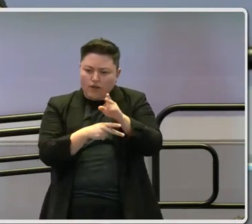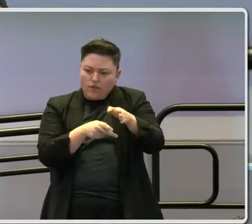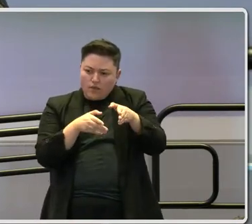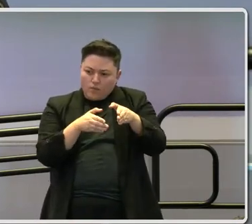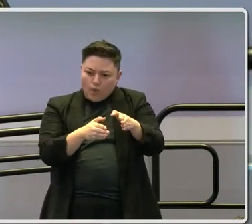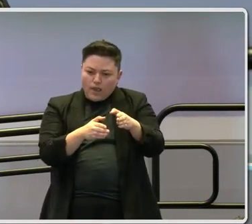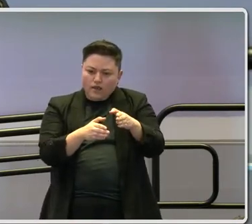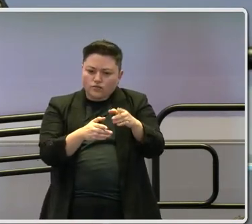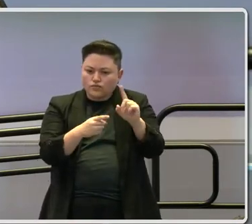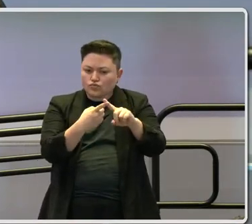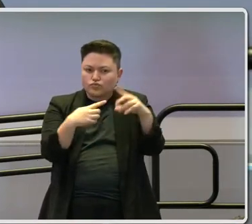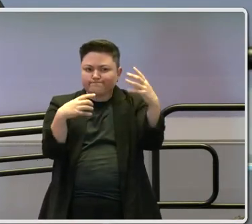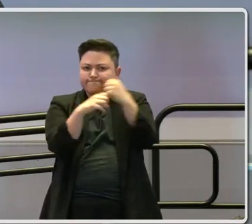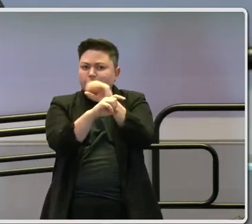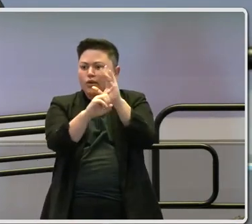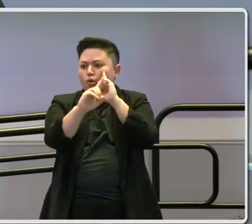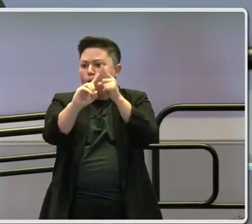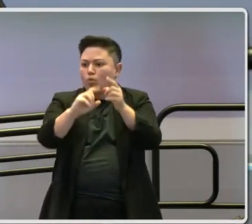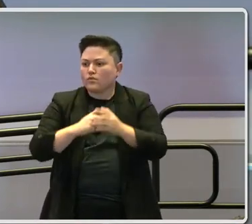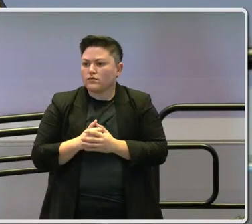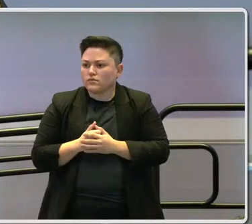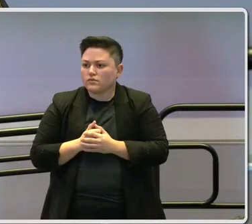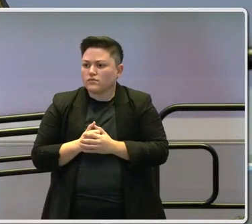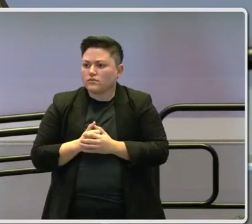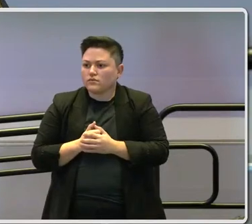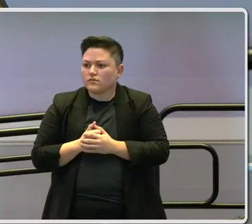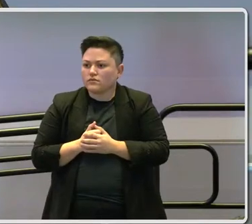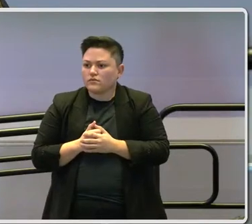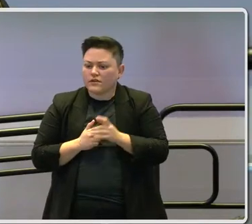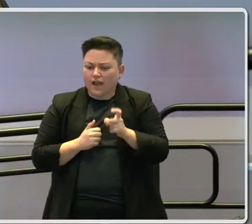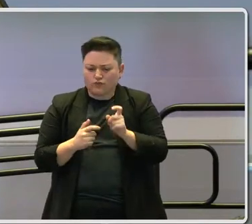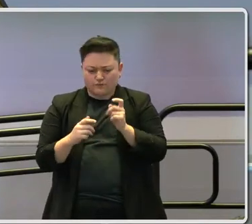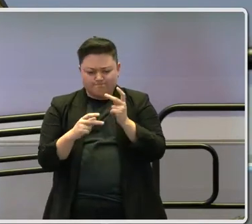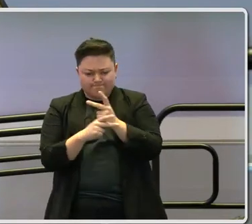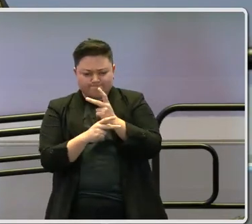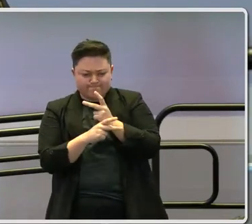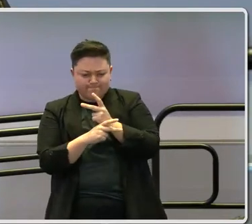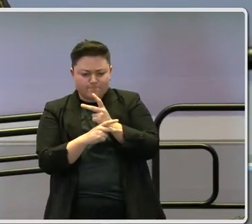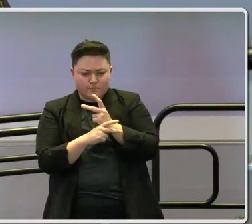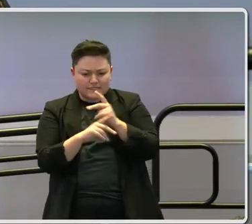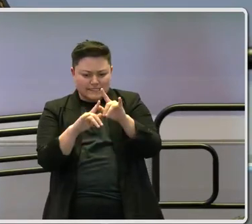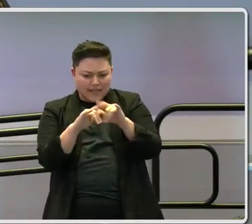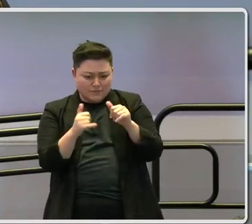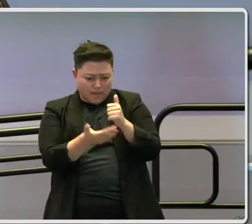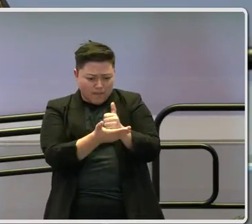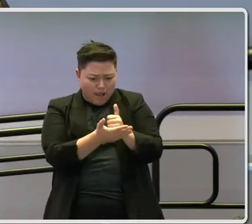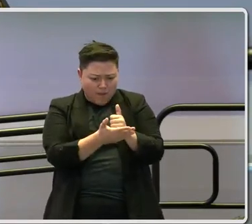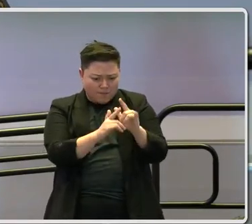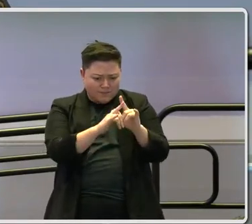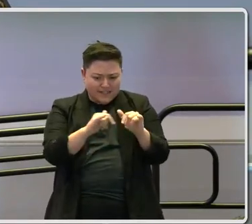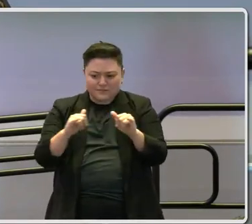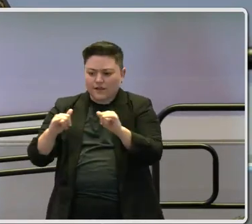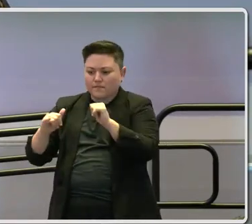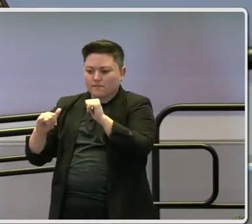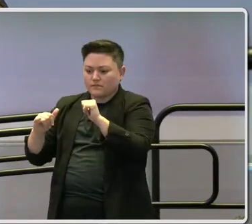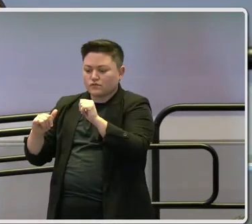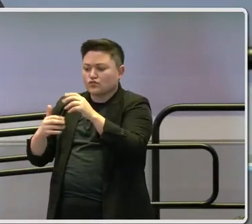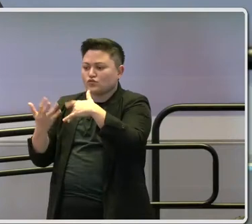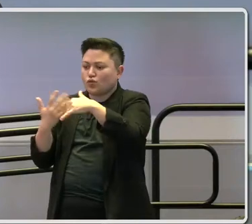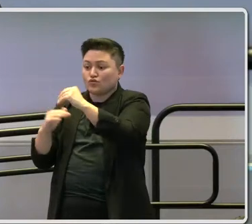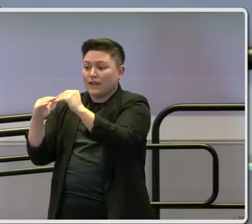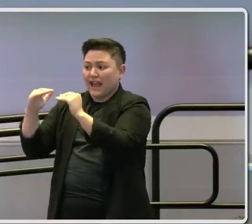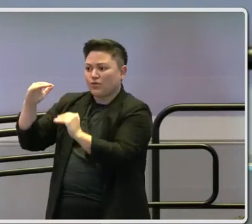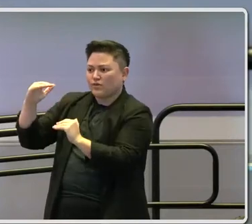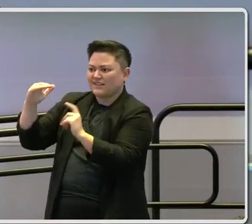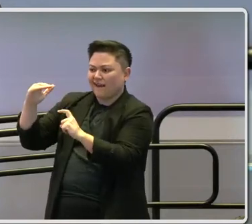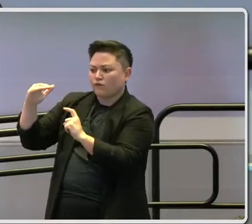goals, while facilitating mechanisms to disrupt social inequities, which often